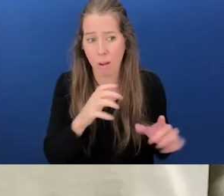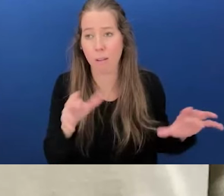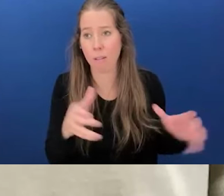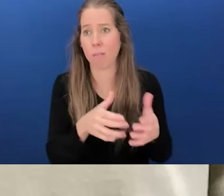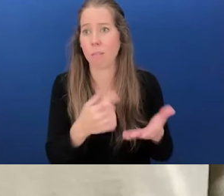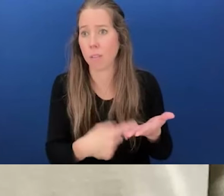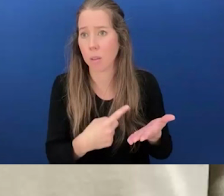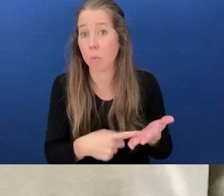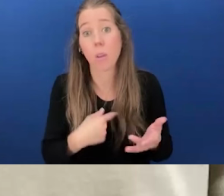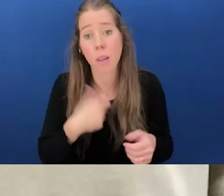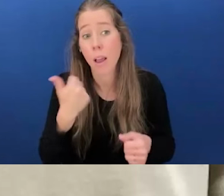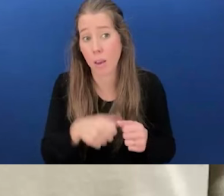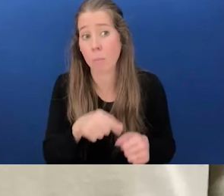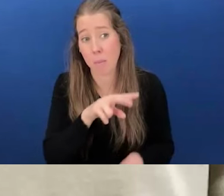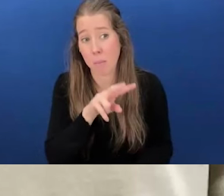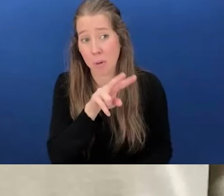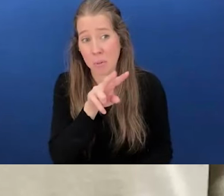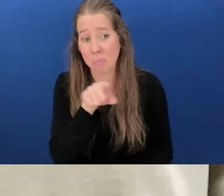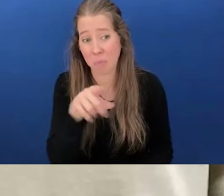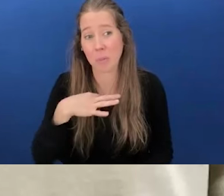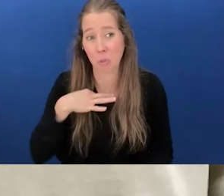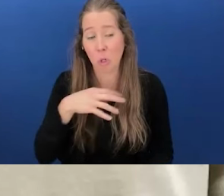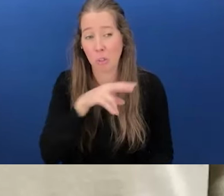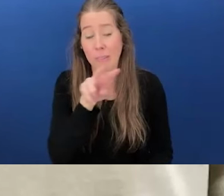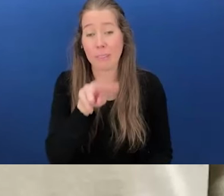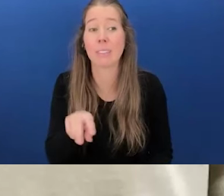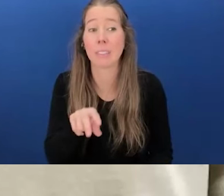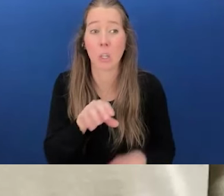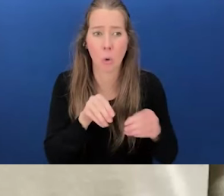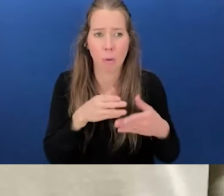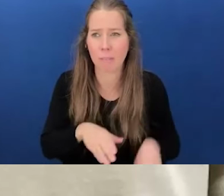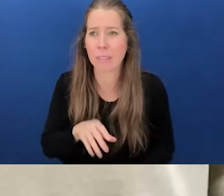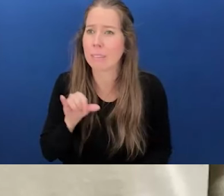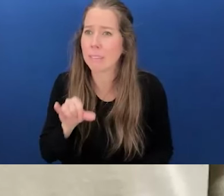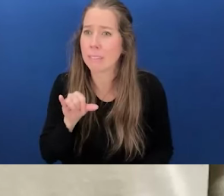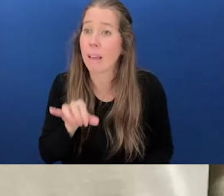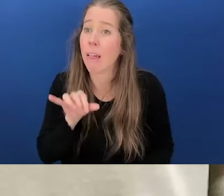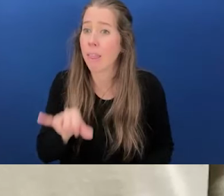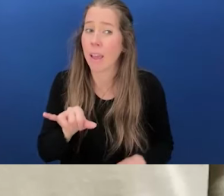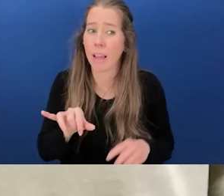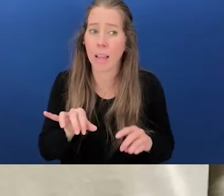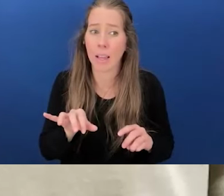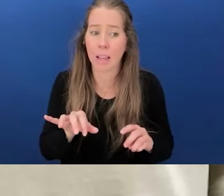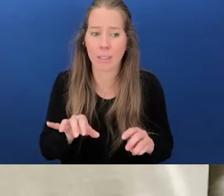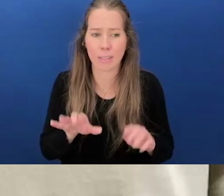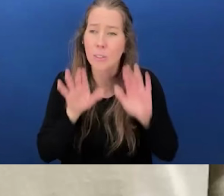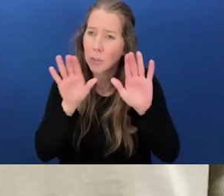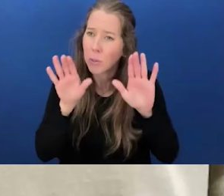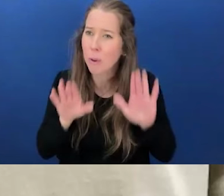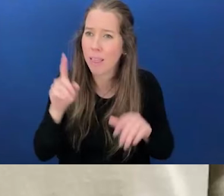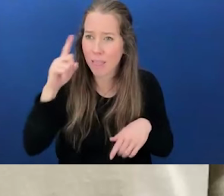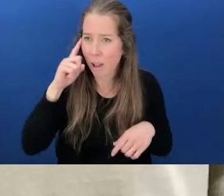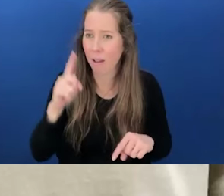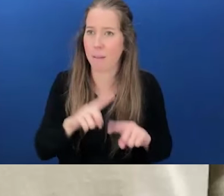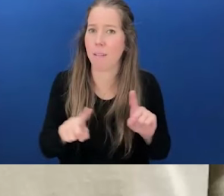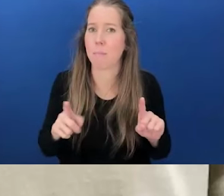I remember those T-shirts, the no division, and I was like, that's a great thought, but what